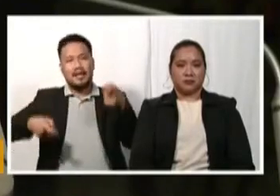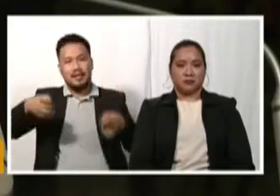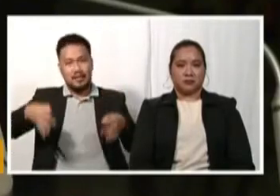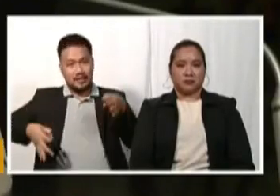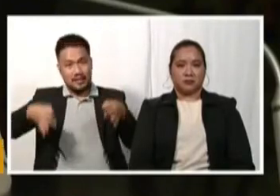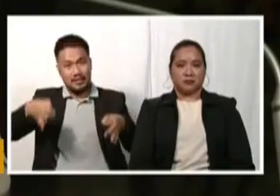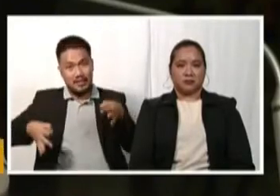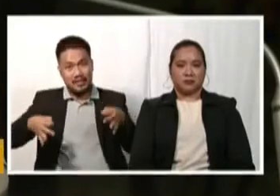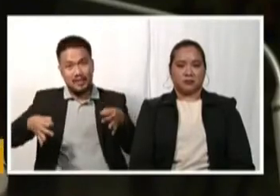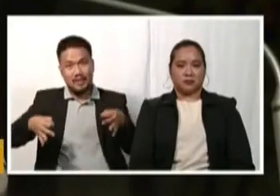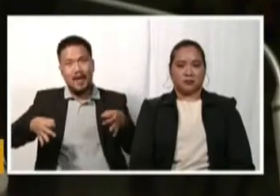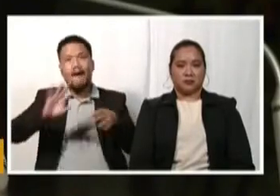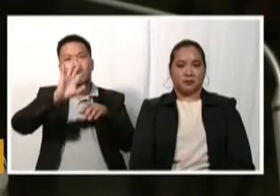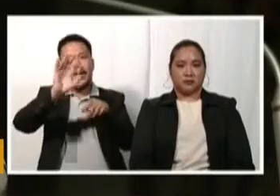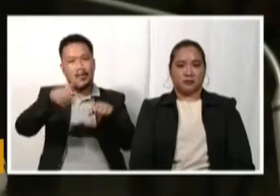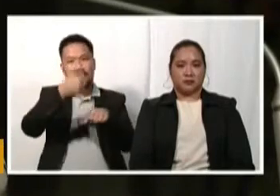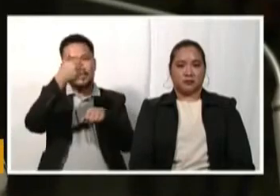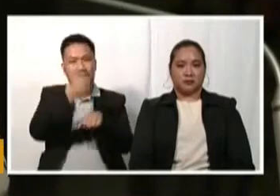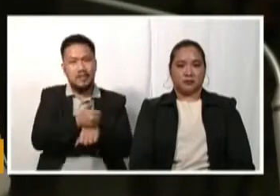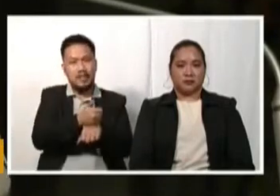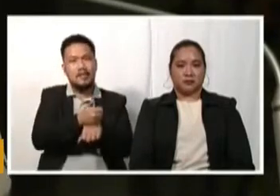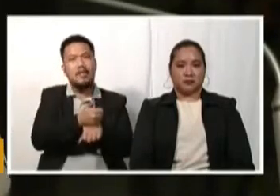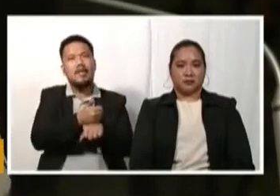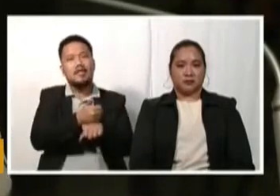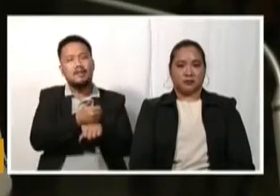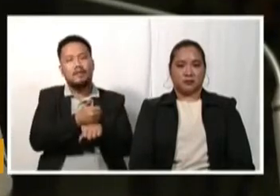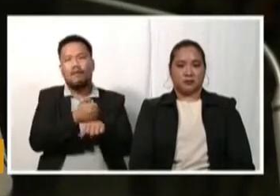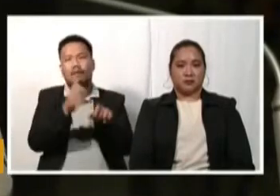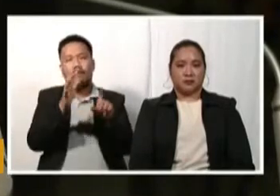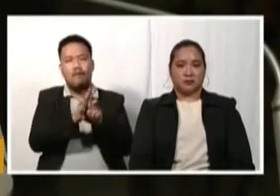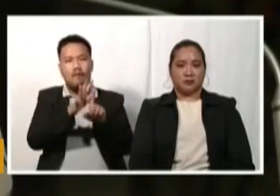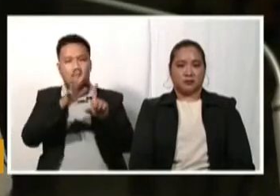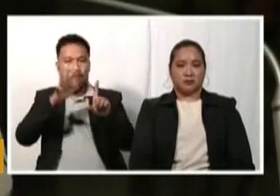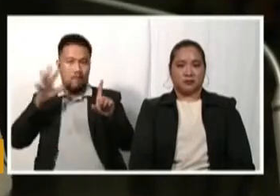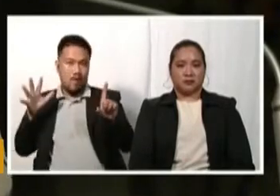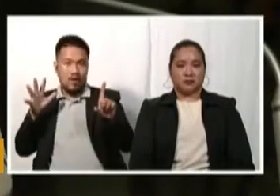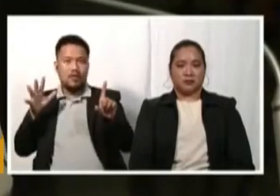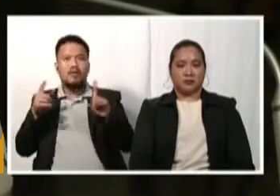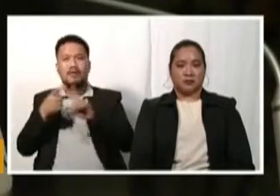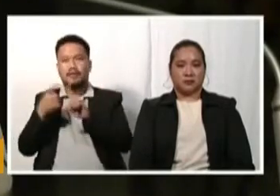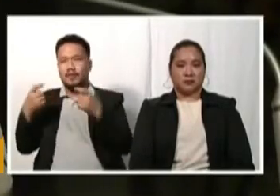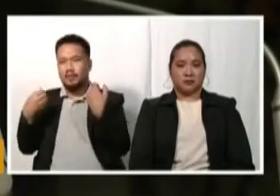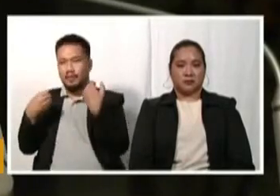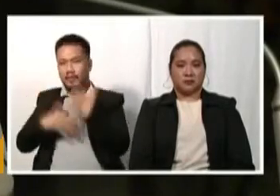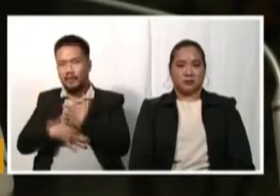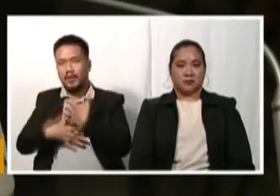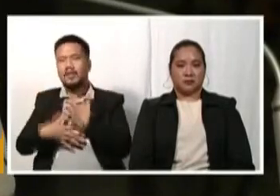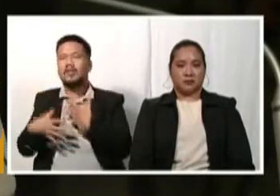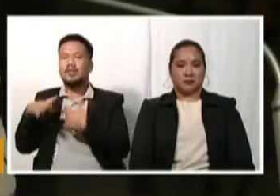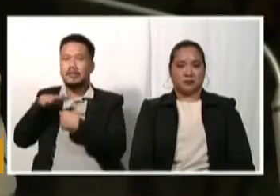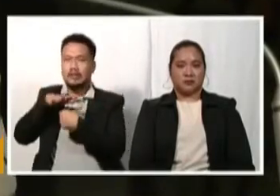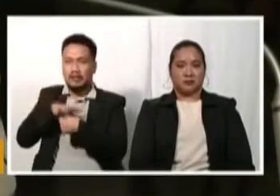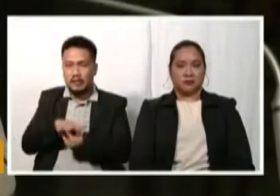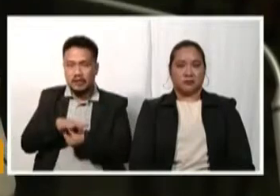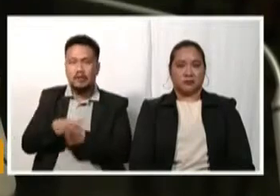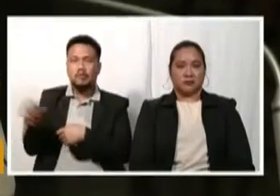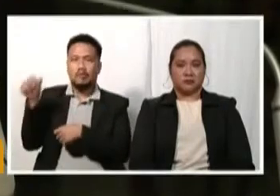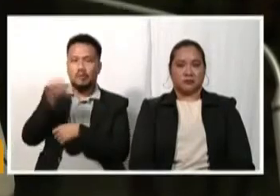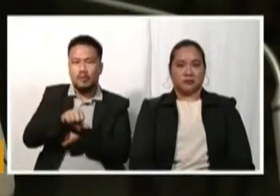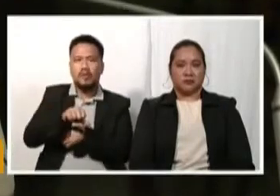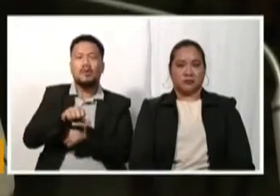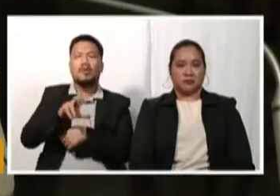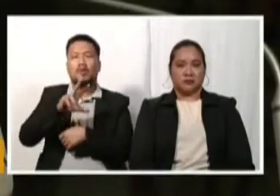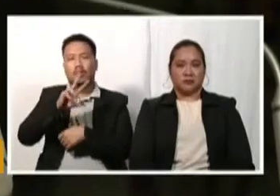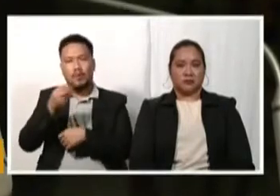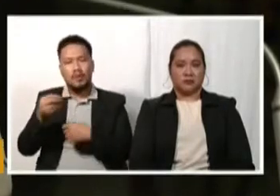be established, far from the fear of oppression, where destruction cannot